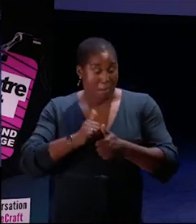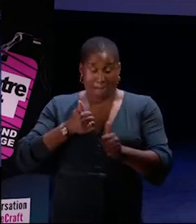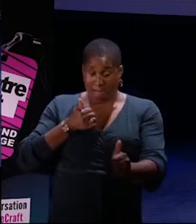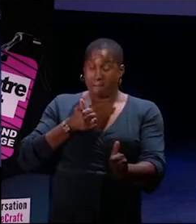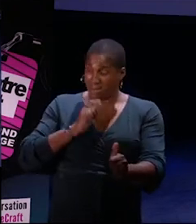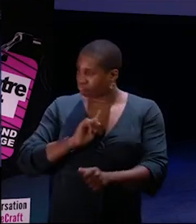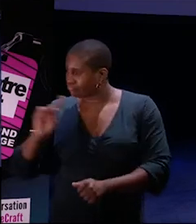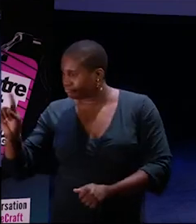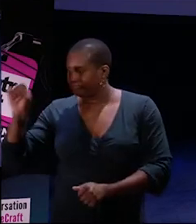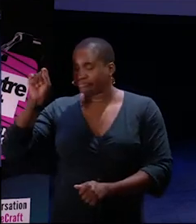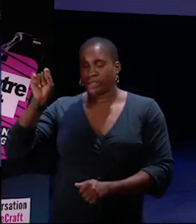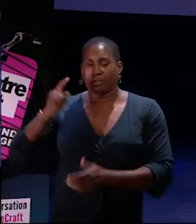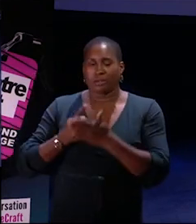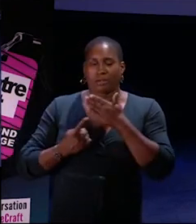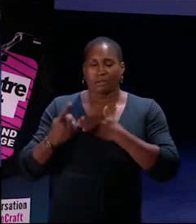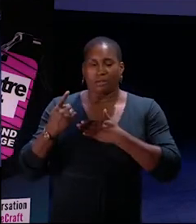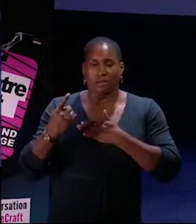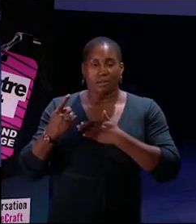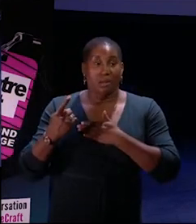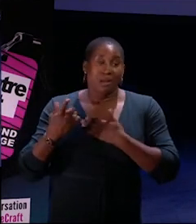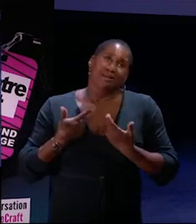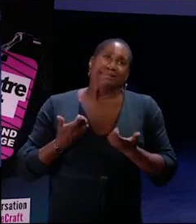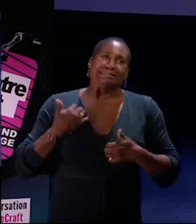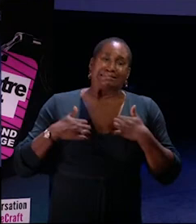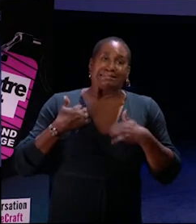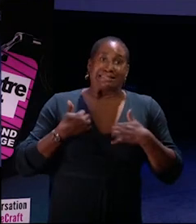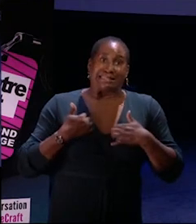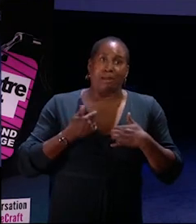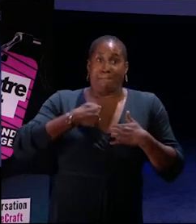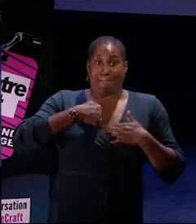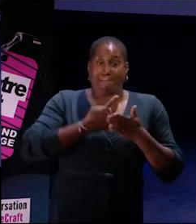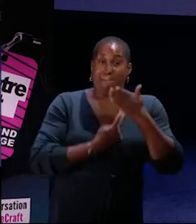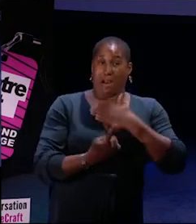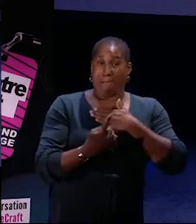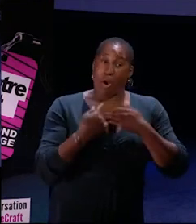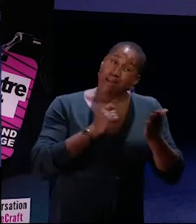it's really funny being freelance because I also hire a lot of freelancers, so I see it from both sides.